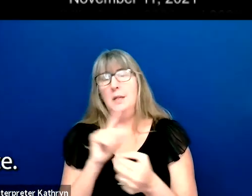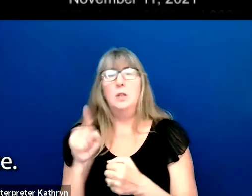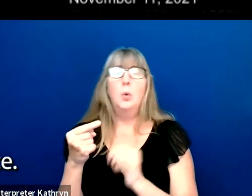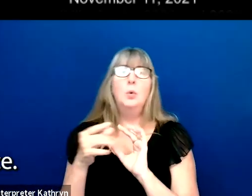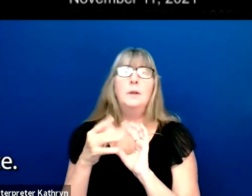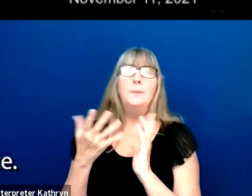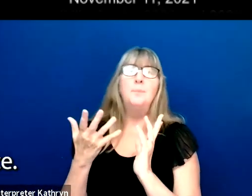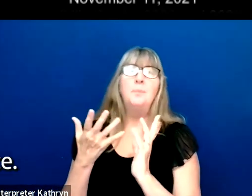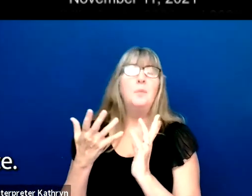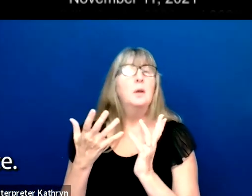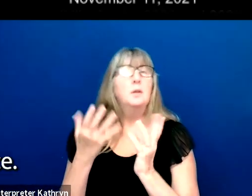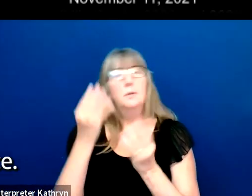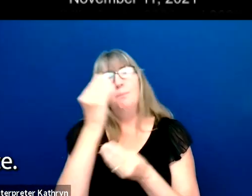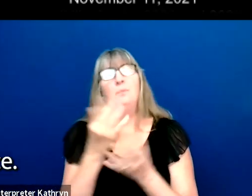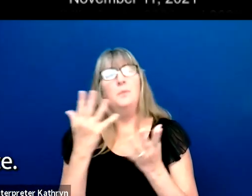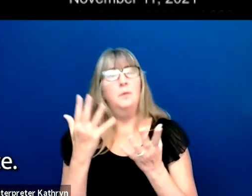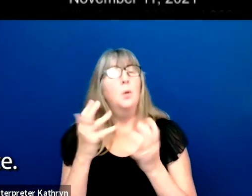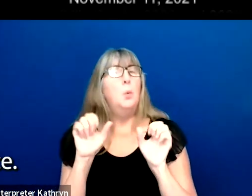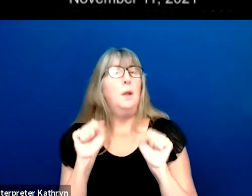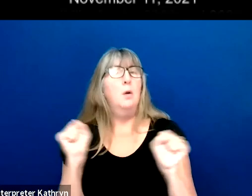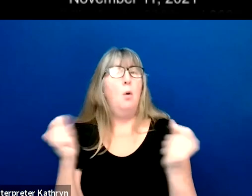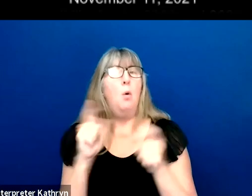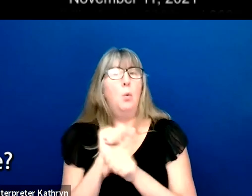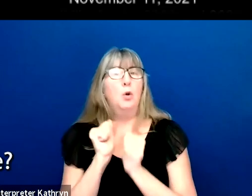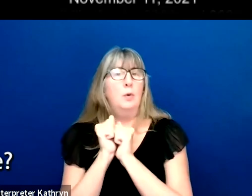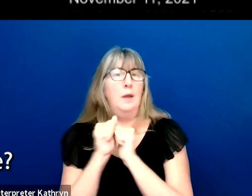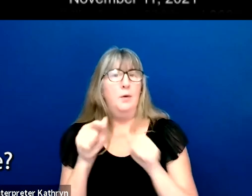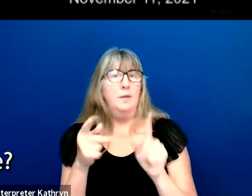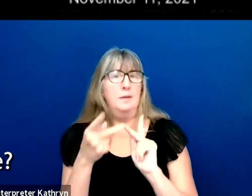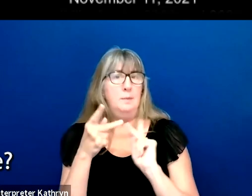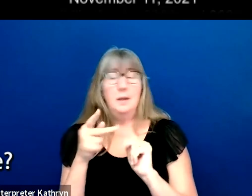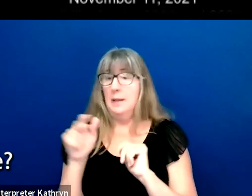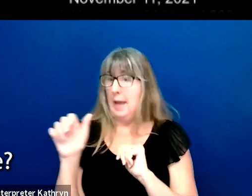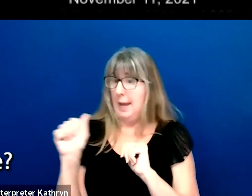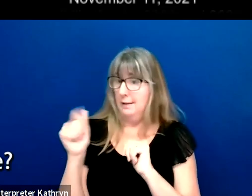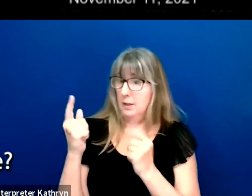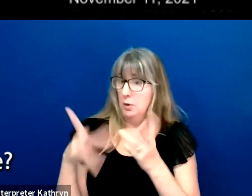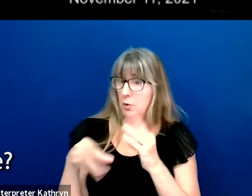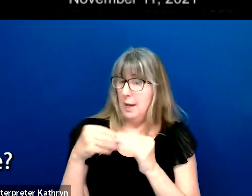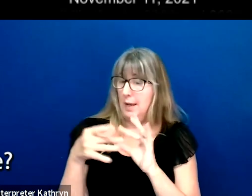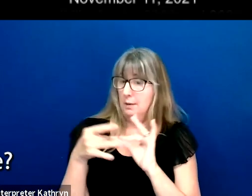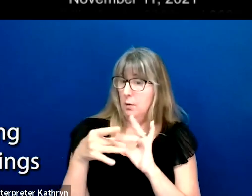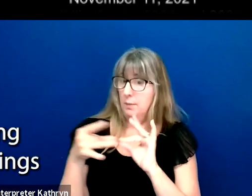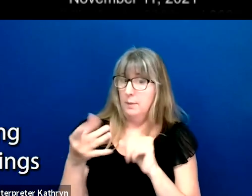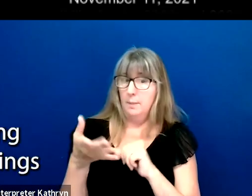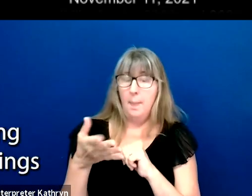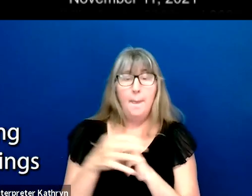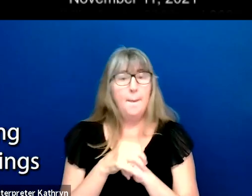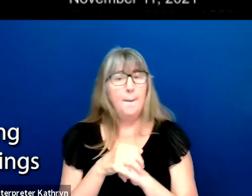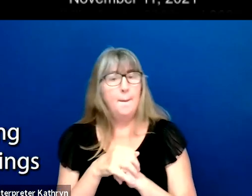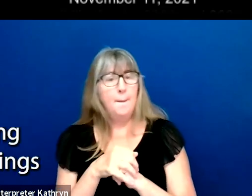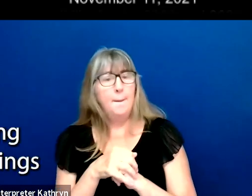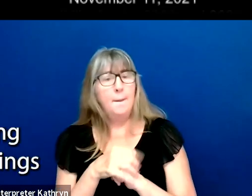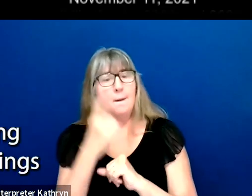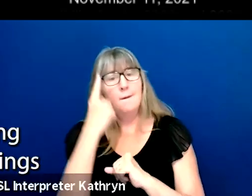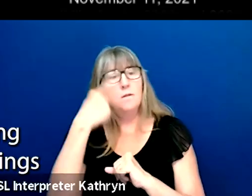think there's room for us all to work together in this space. Ainsley, did you want to add anything? I think for me, it comes back to